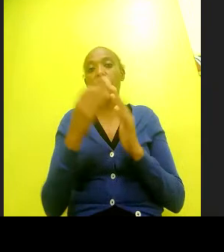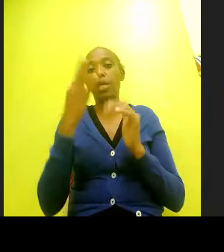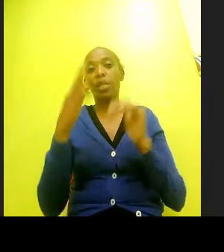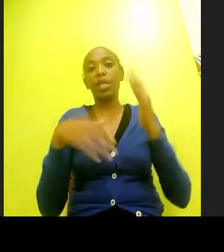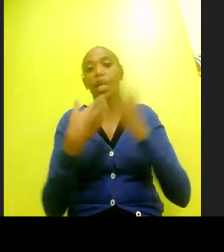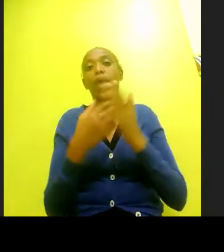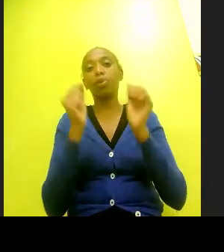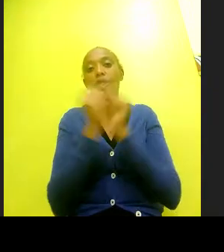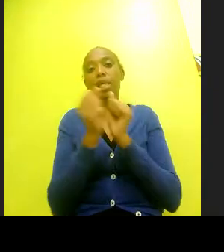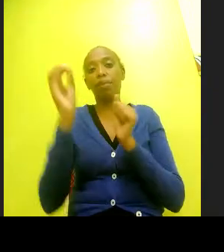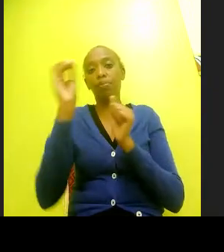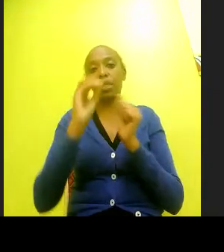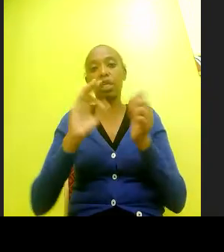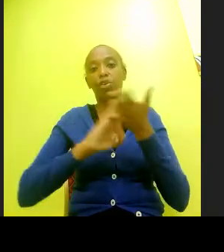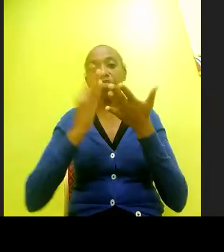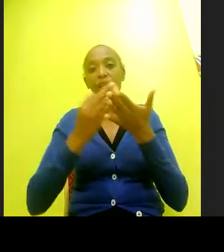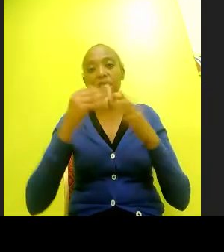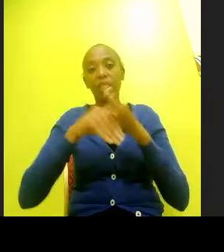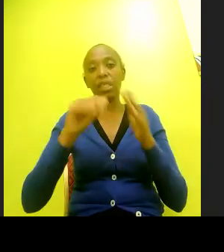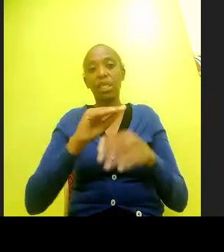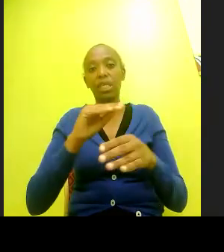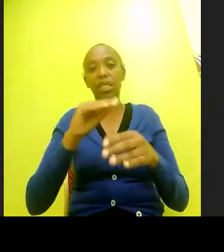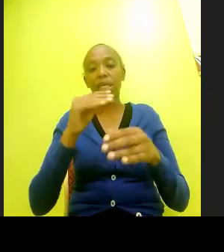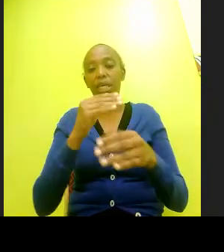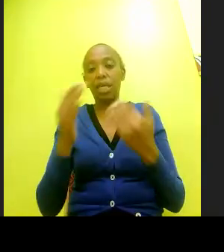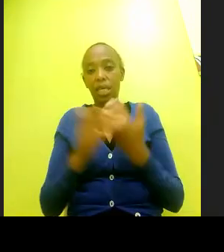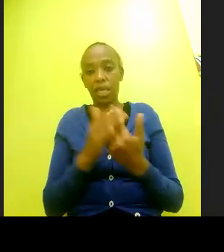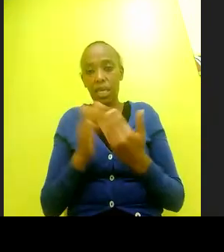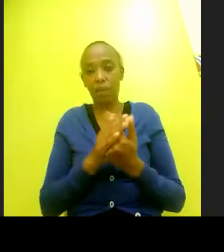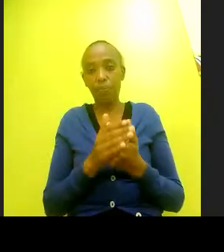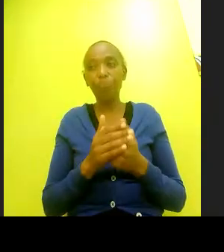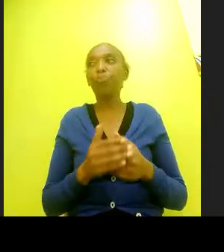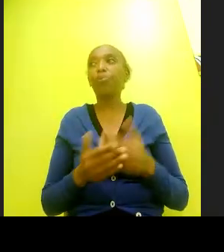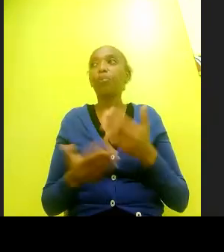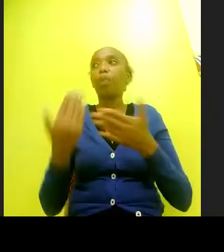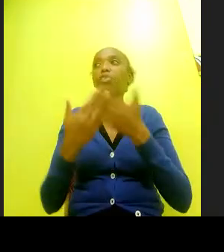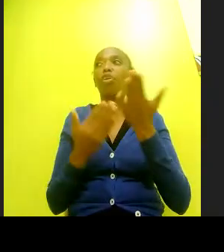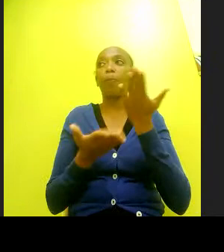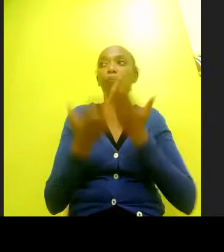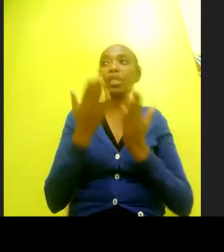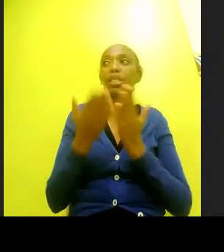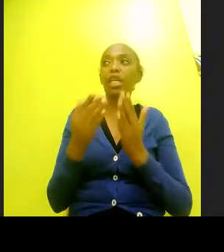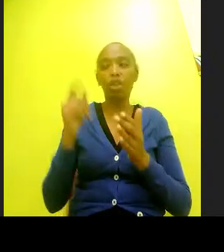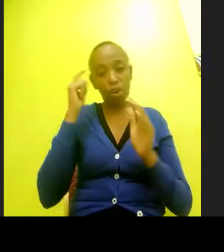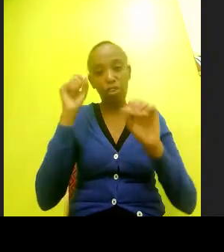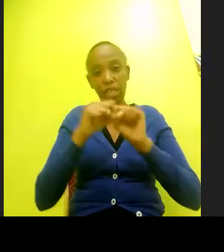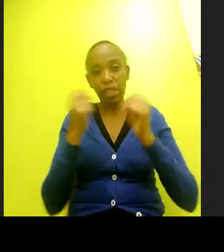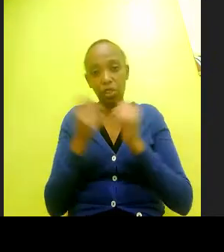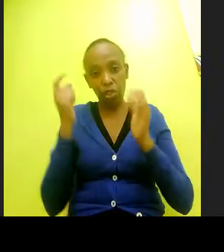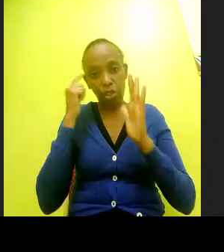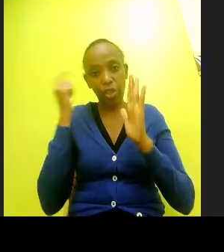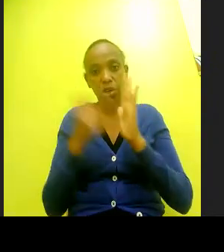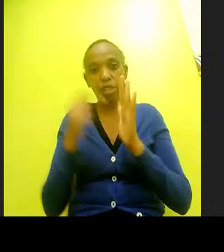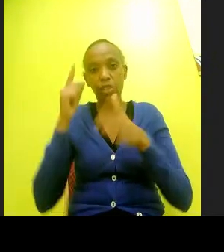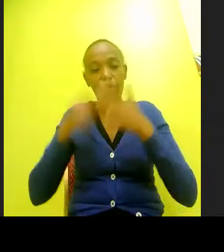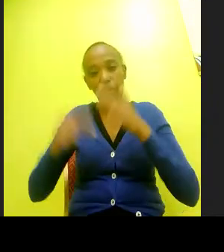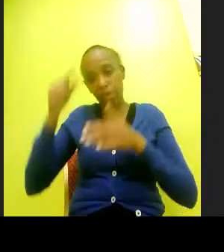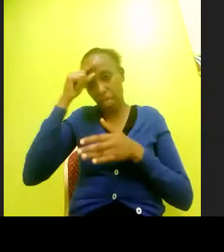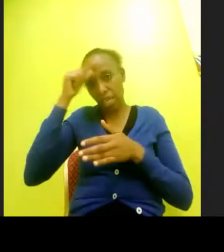And the index is really offering us an initial measuring of social recognition and what kind of government